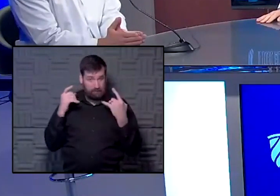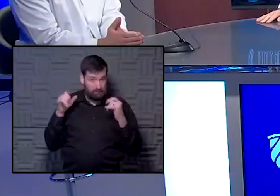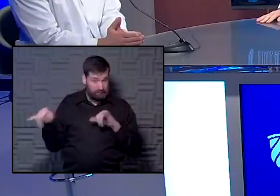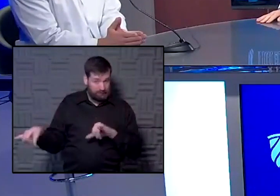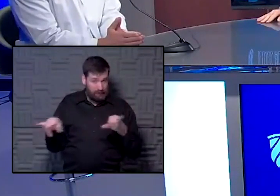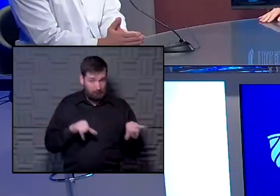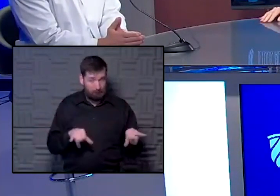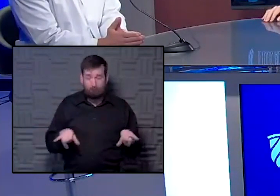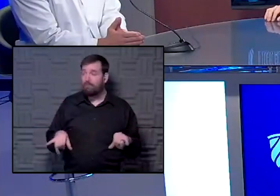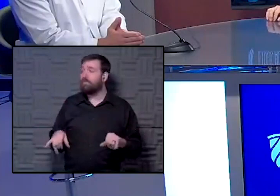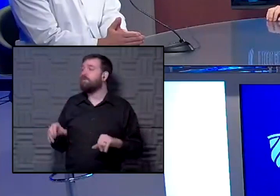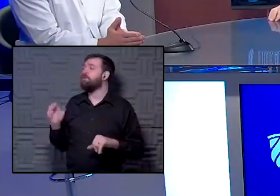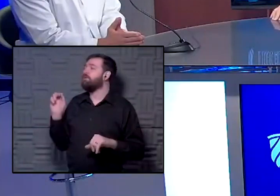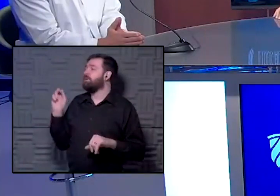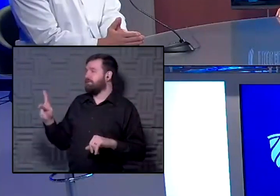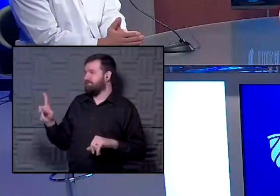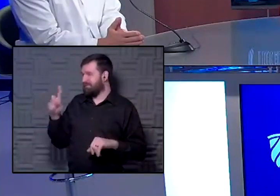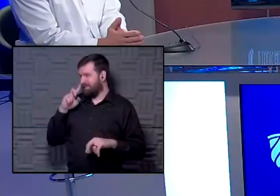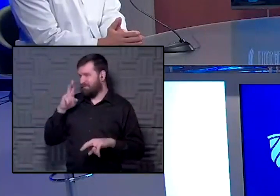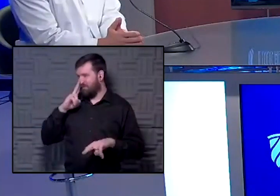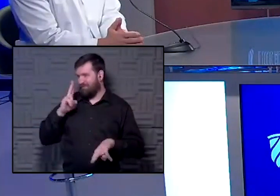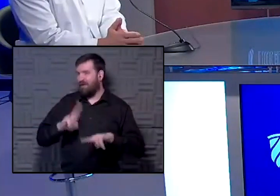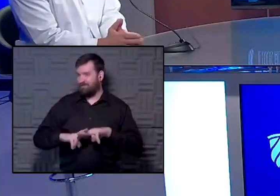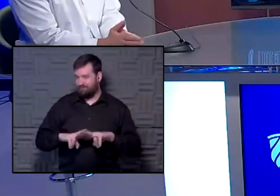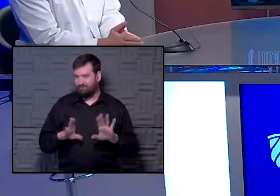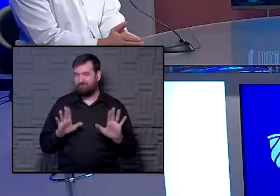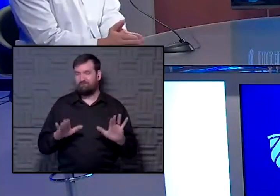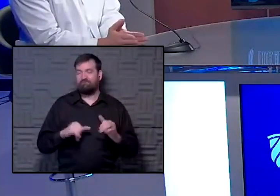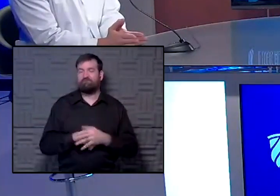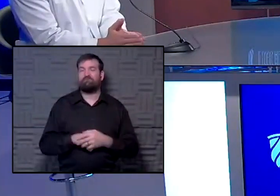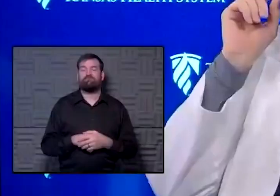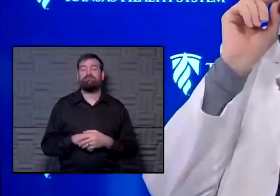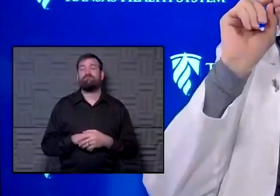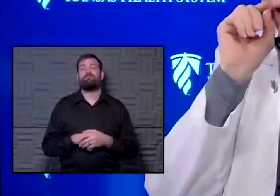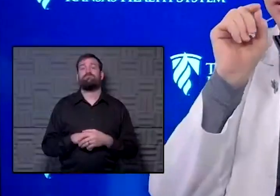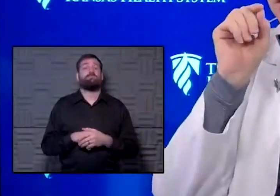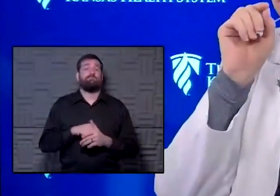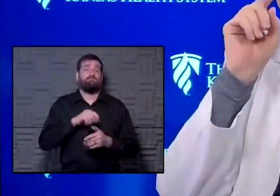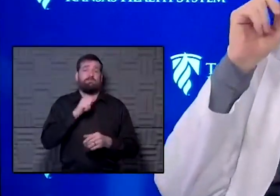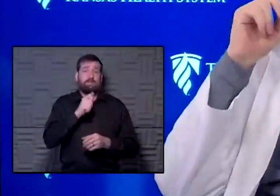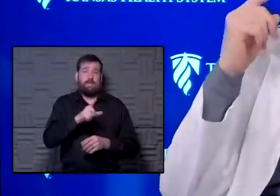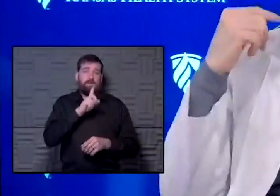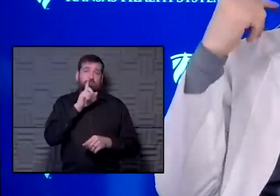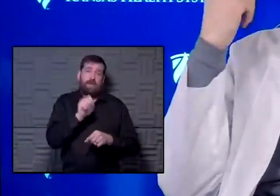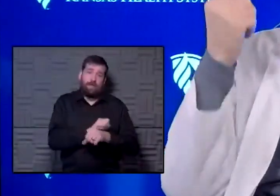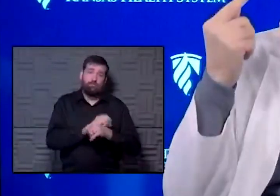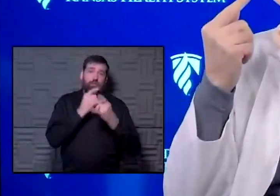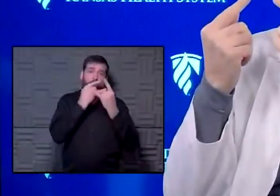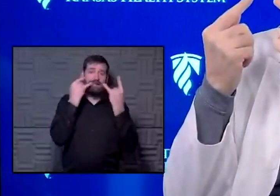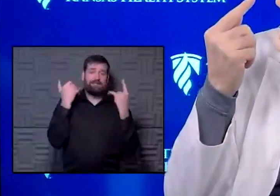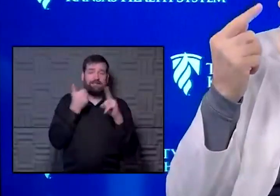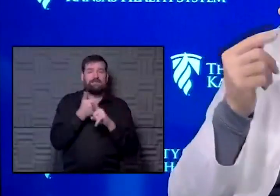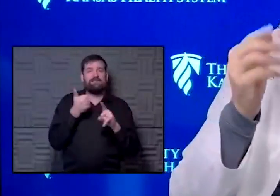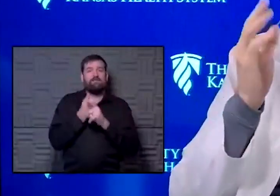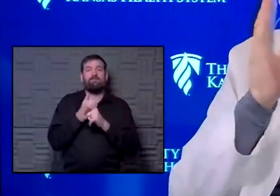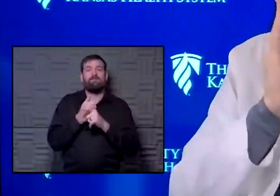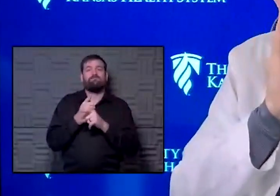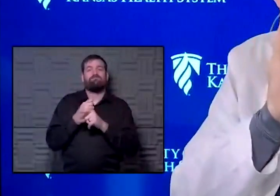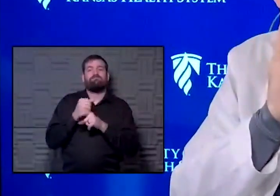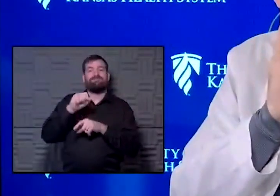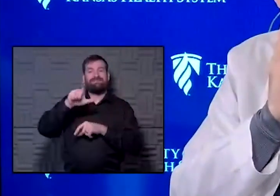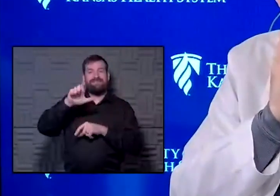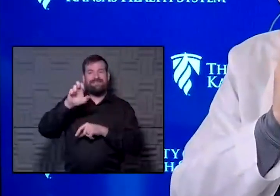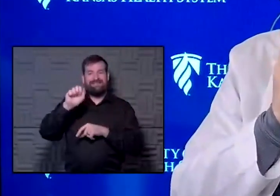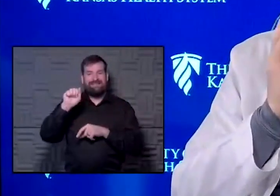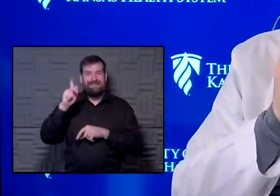Okay, I think the question about this will be fun because the answer isn't the actual mask itself, it's the leak around the mask. So putting a